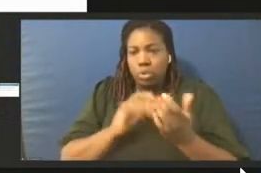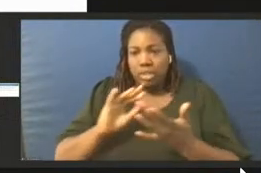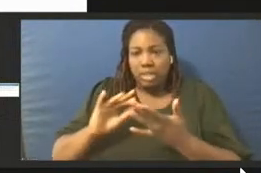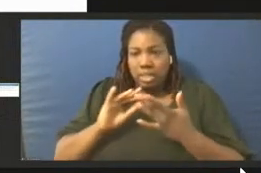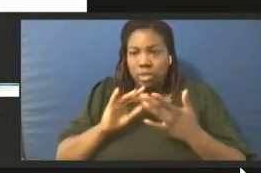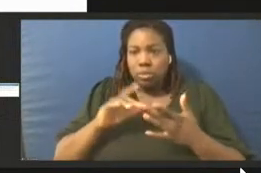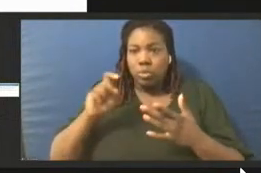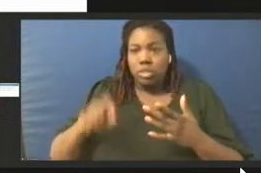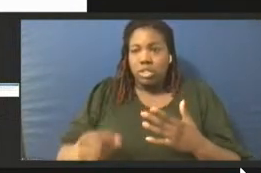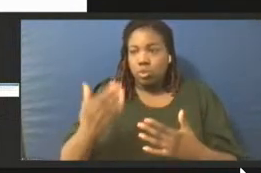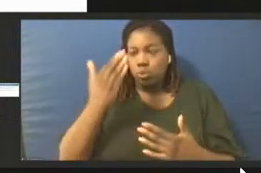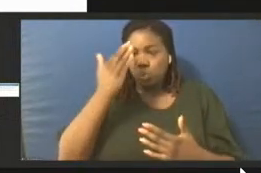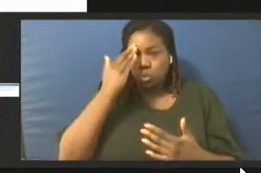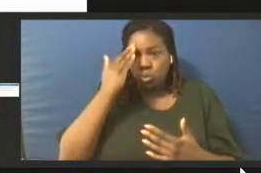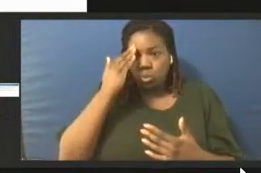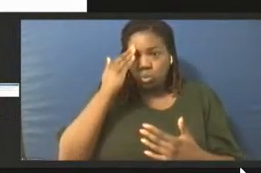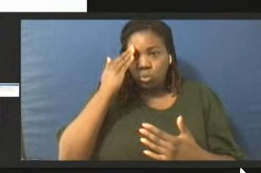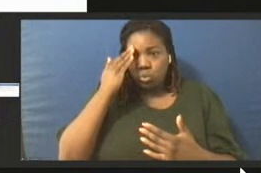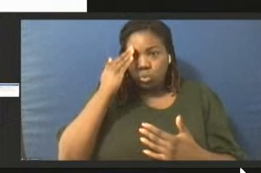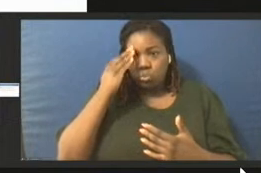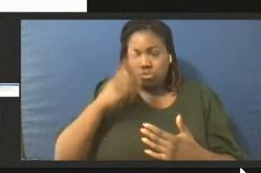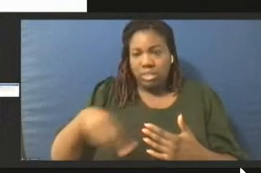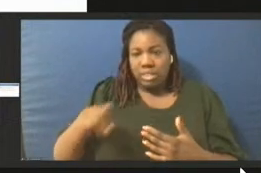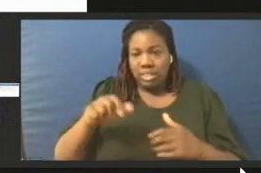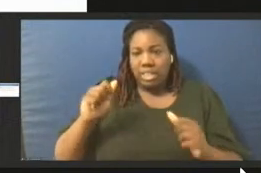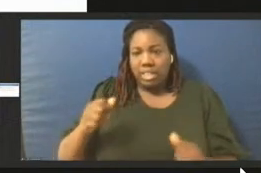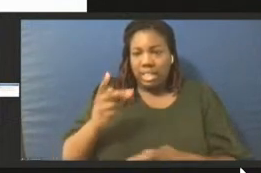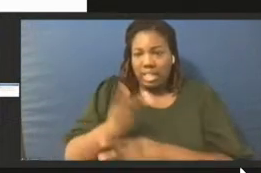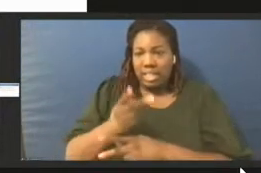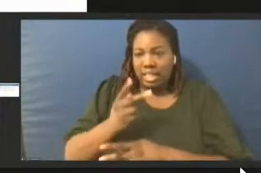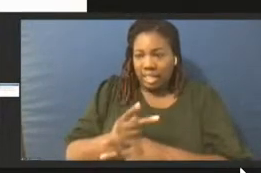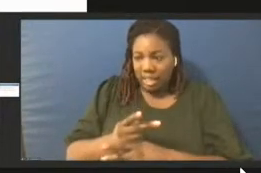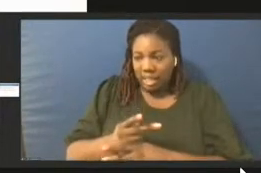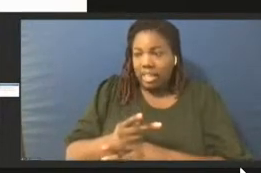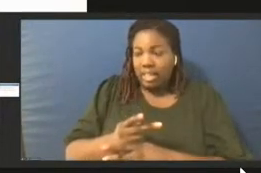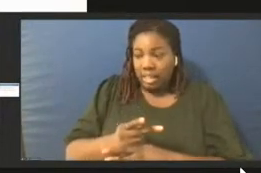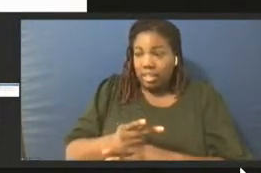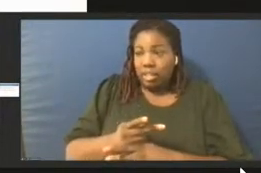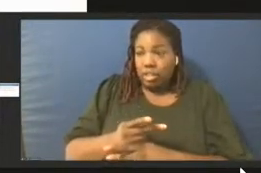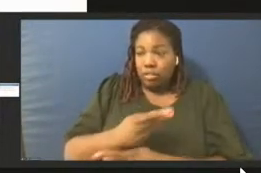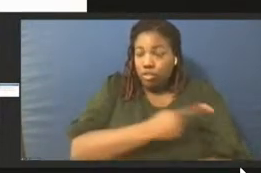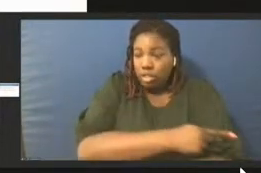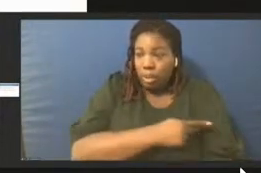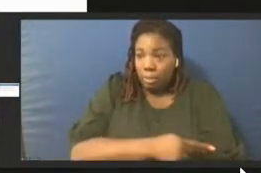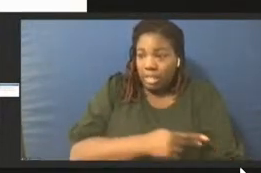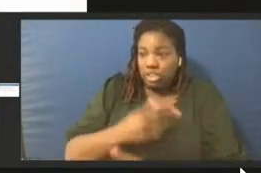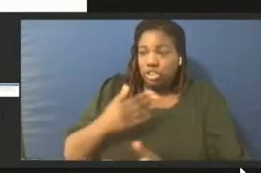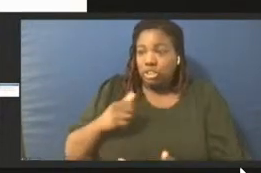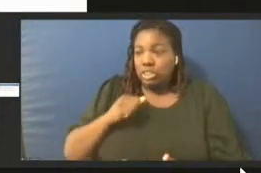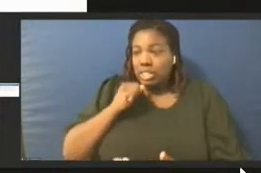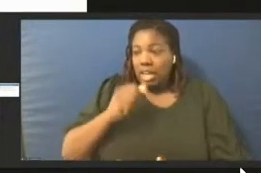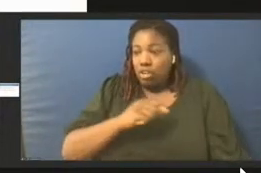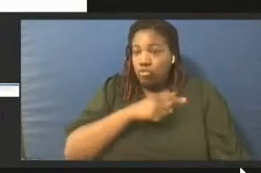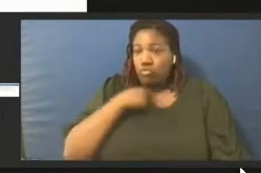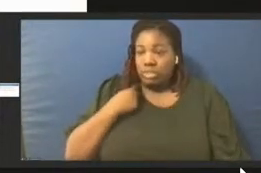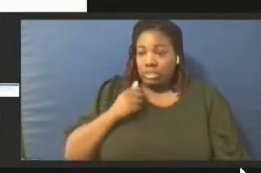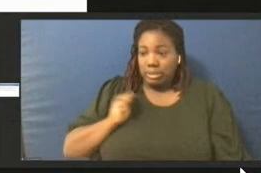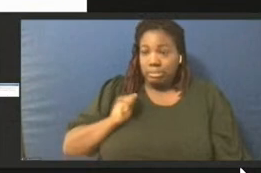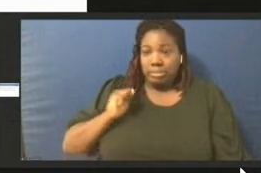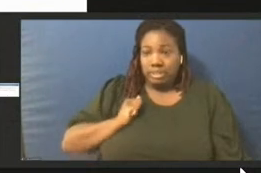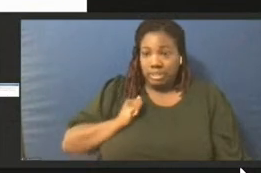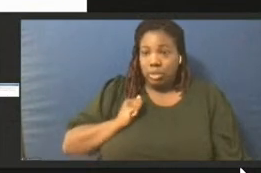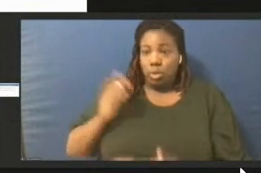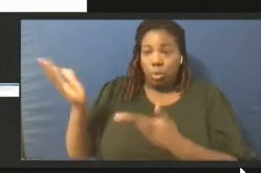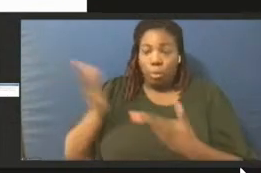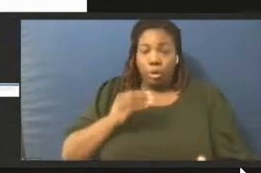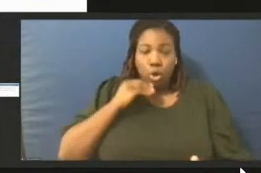to know that they can care for patients without risking their own lives and bringing this disease home to